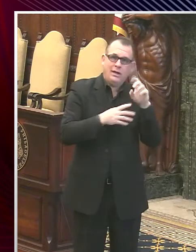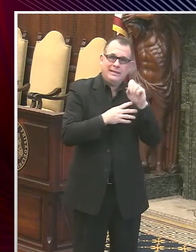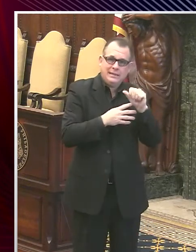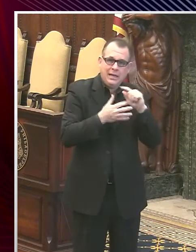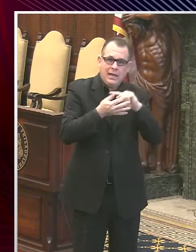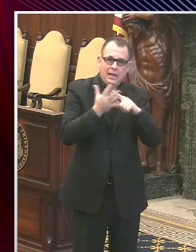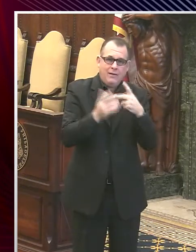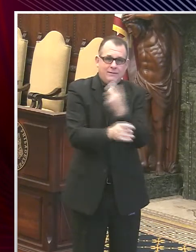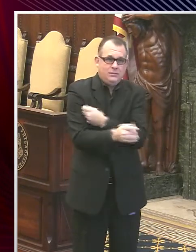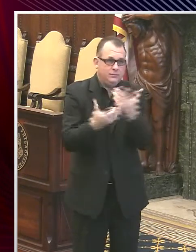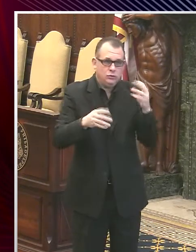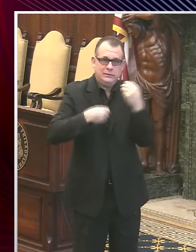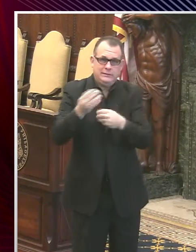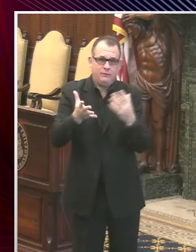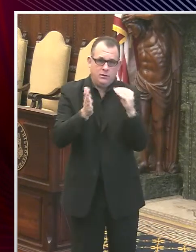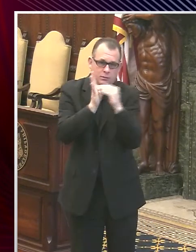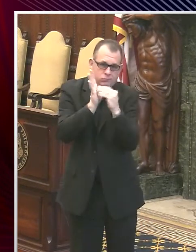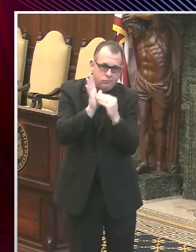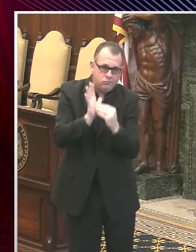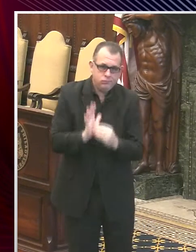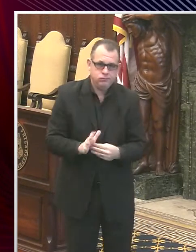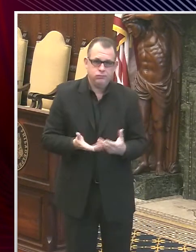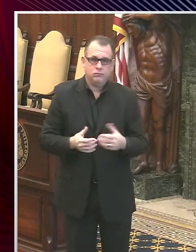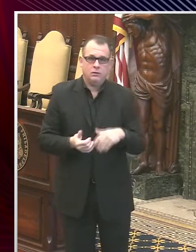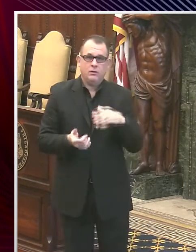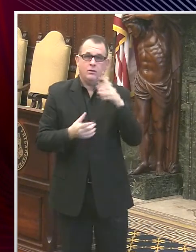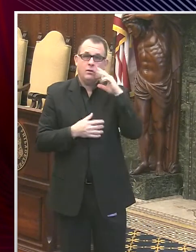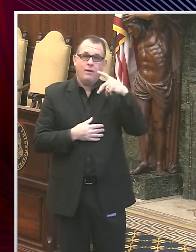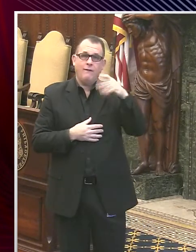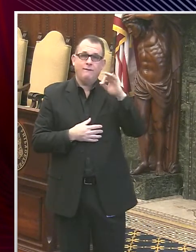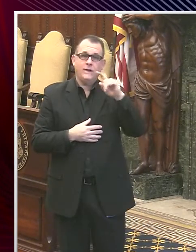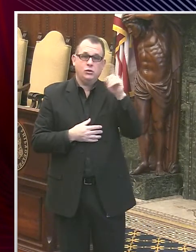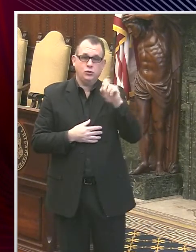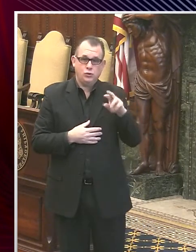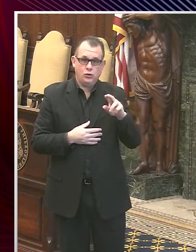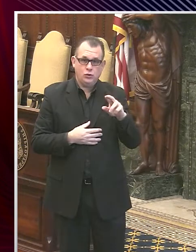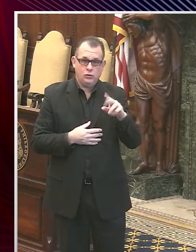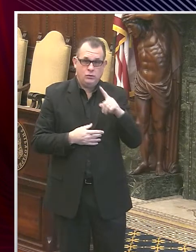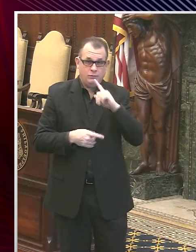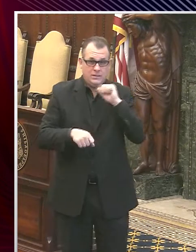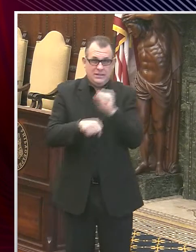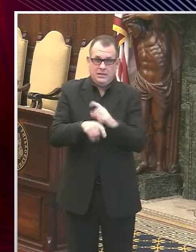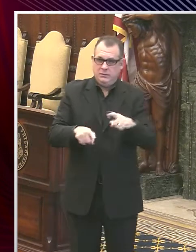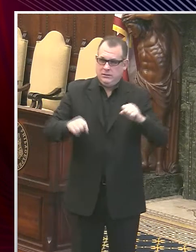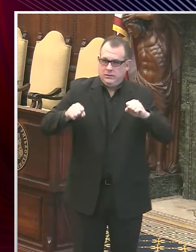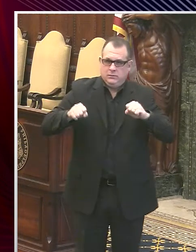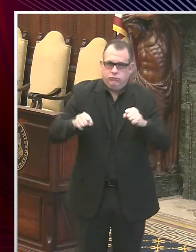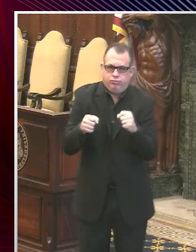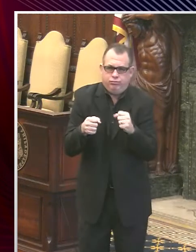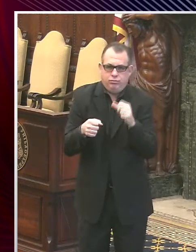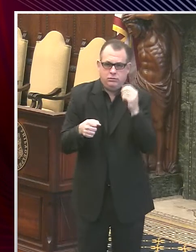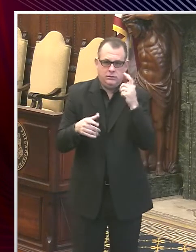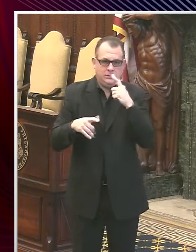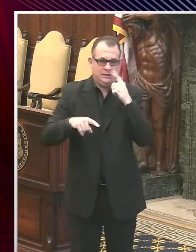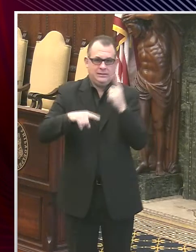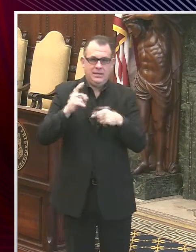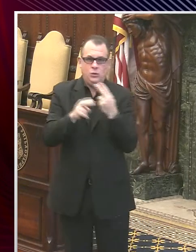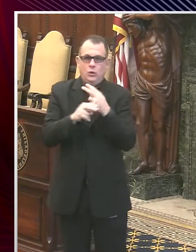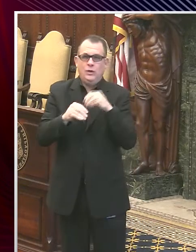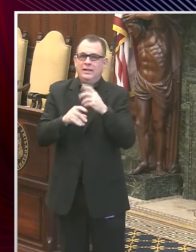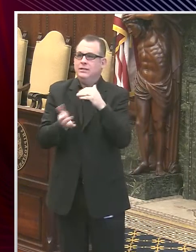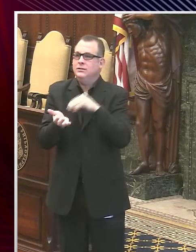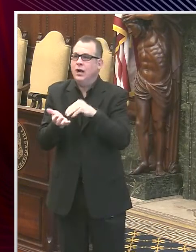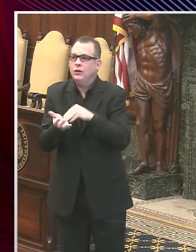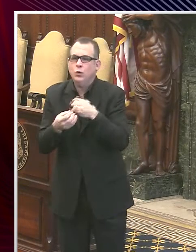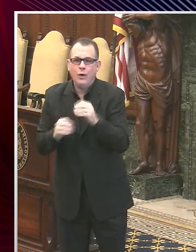who they're vaccinating to us. Now, the Pfizer vaccine, which needs to be stored ultra cold, can't be used in